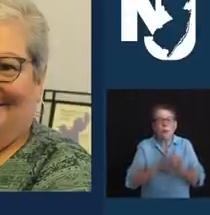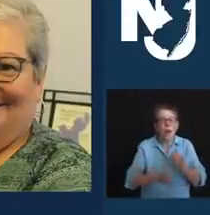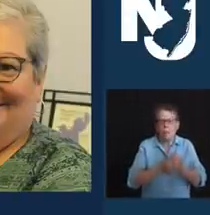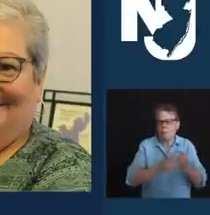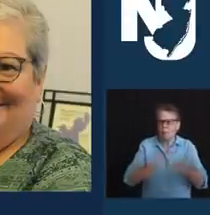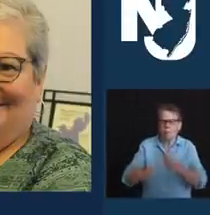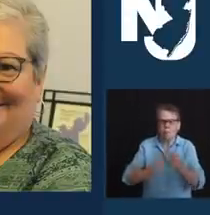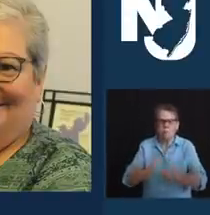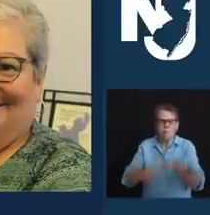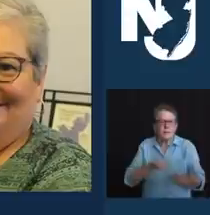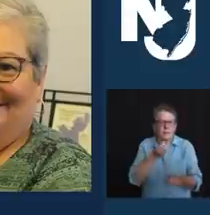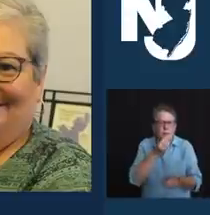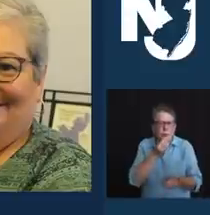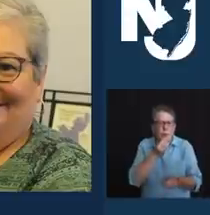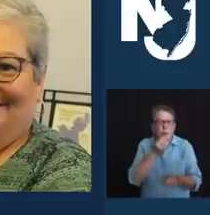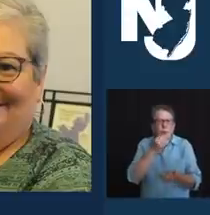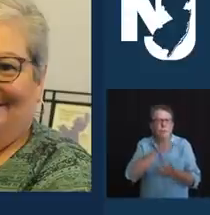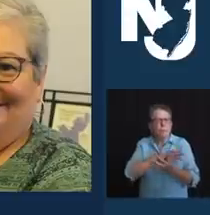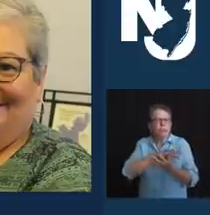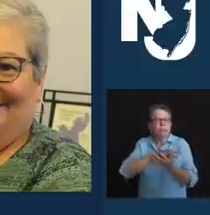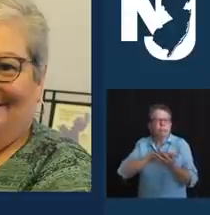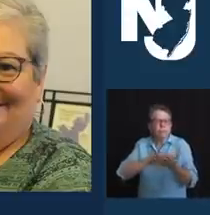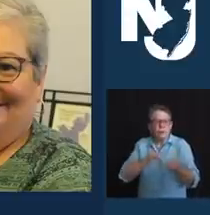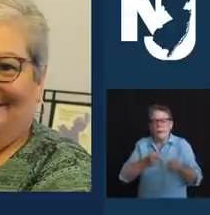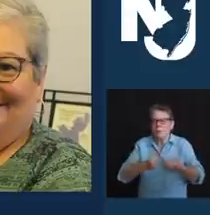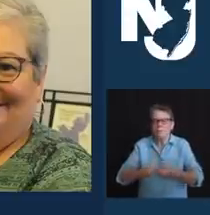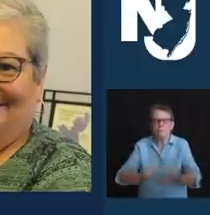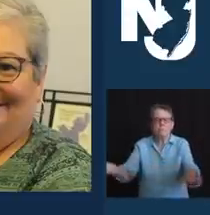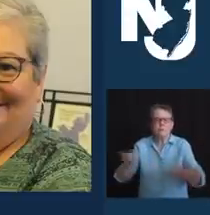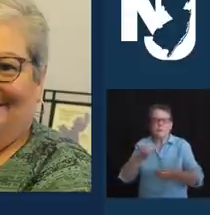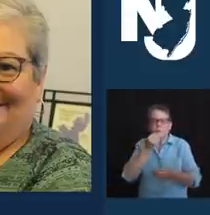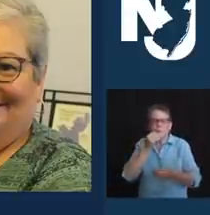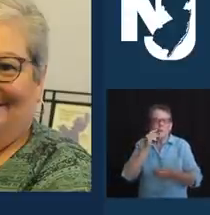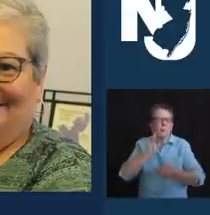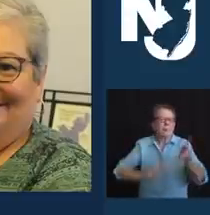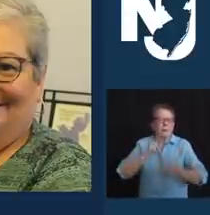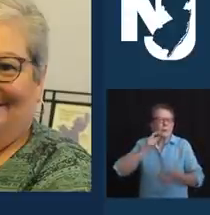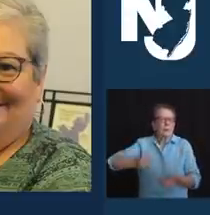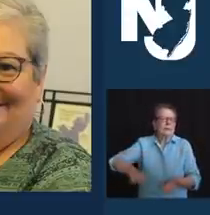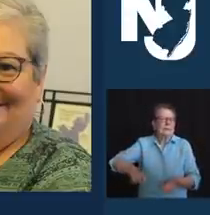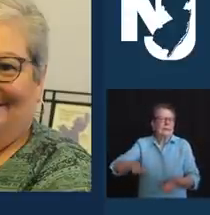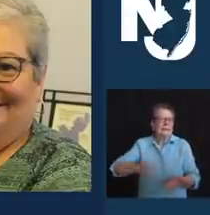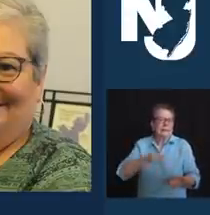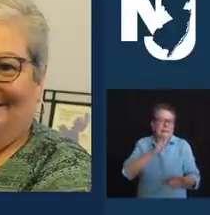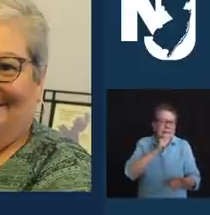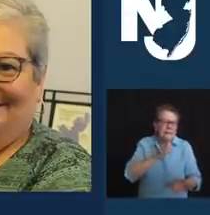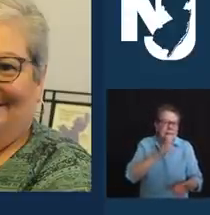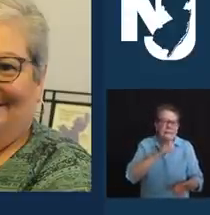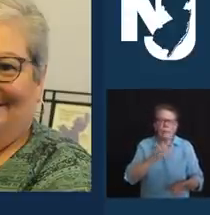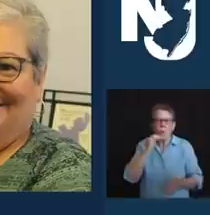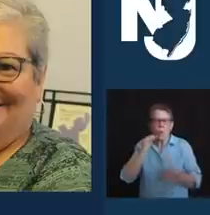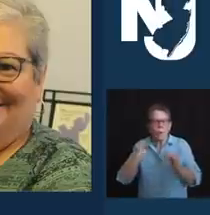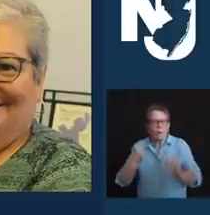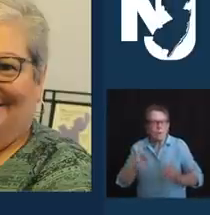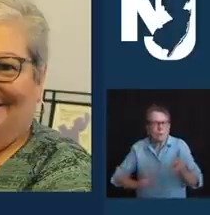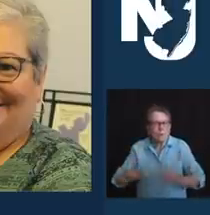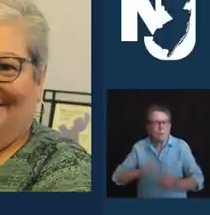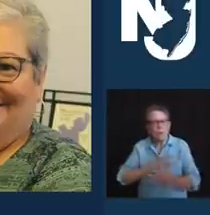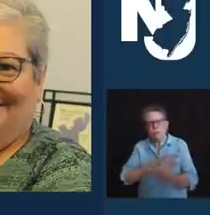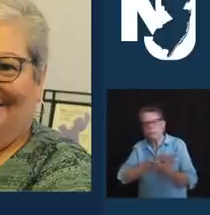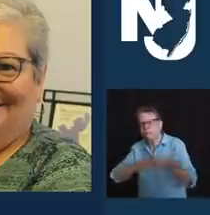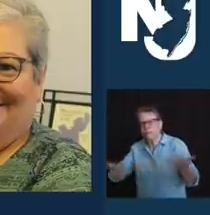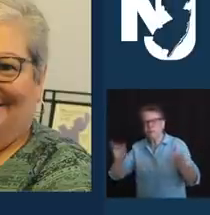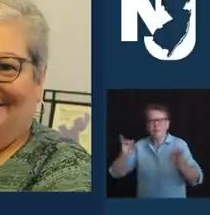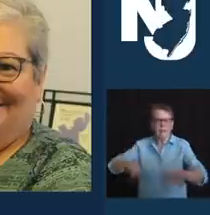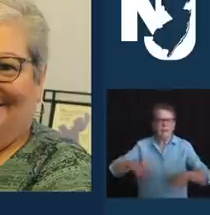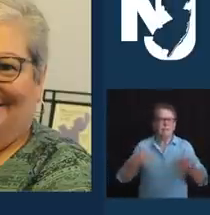organizations, and we thank Joyce and her team and the restaurants they've partnered with for all that they do. I had a great conversation with Joyce a